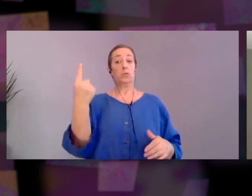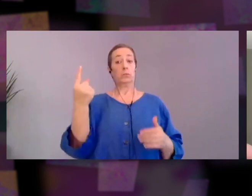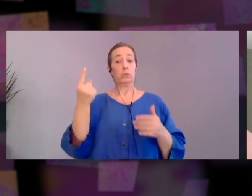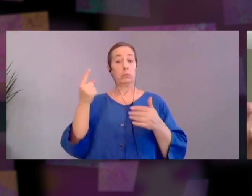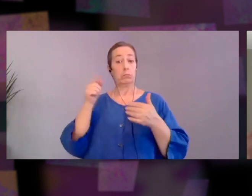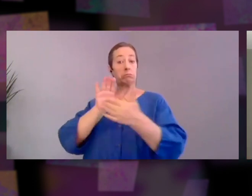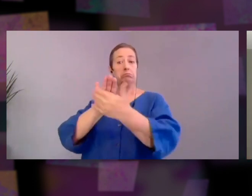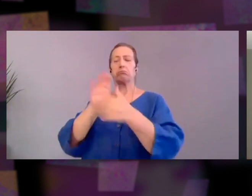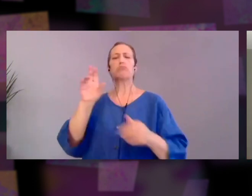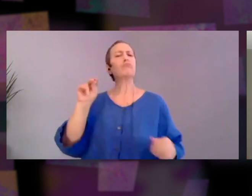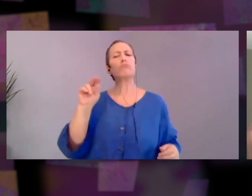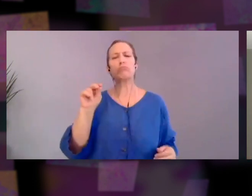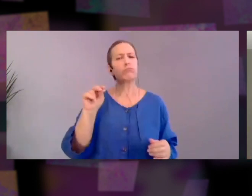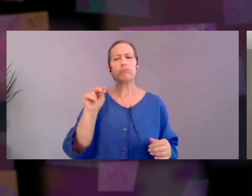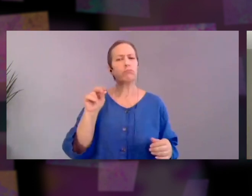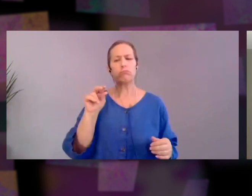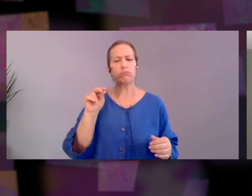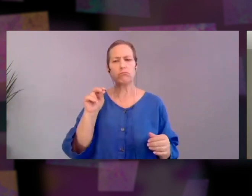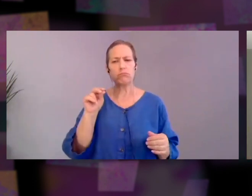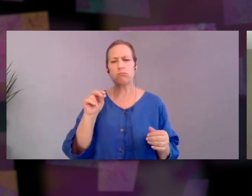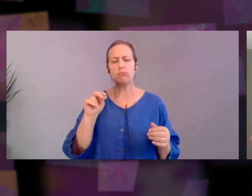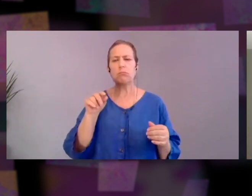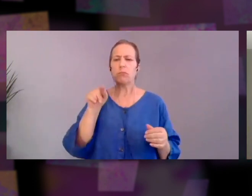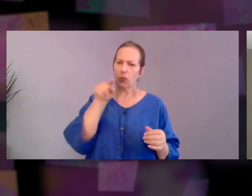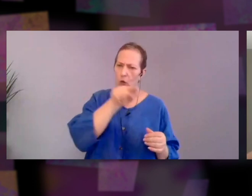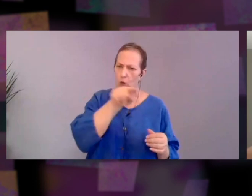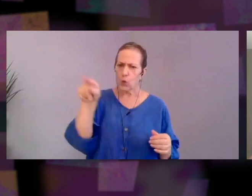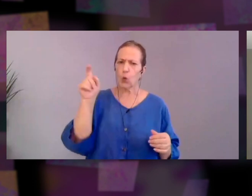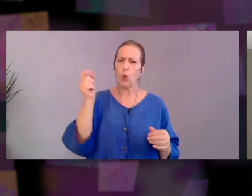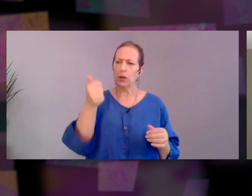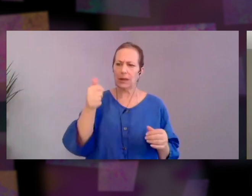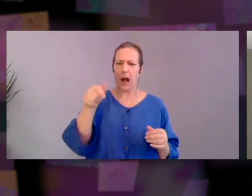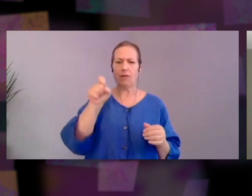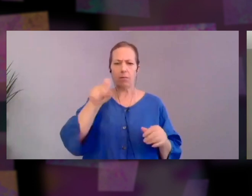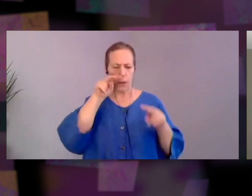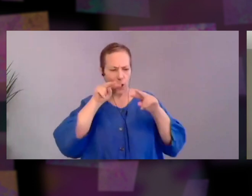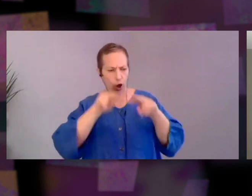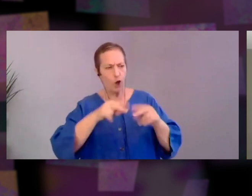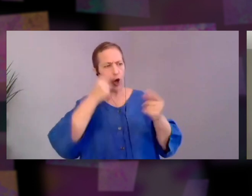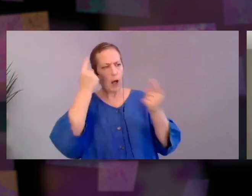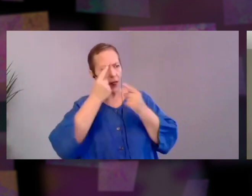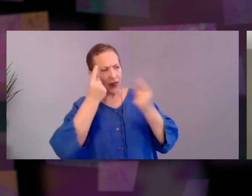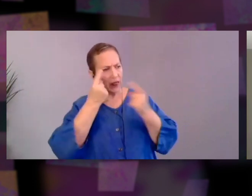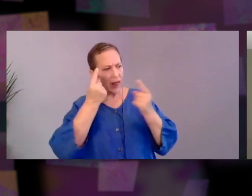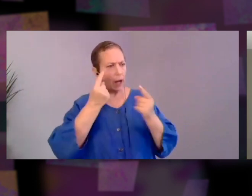that require interpretation, thought, care, and action.